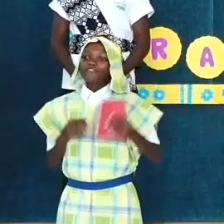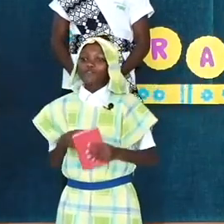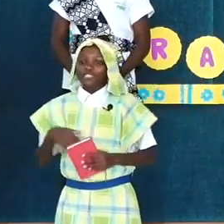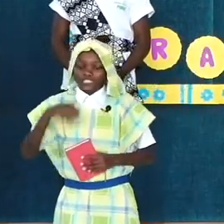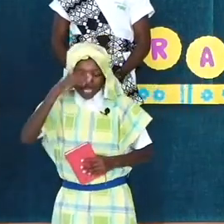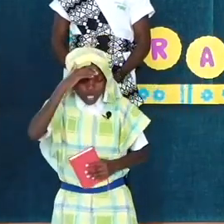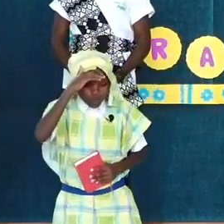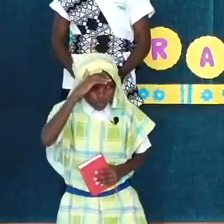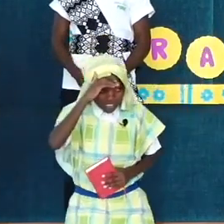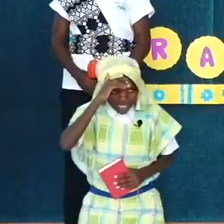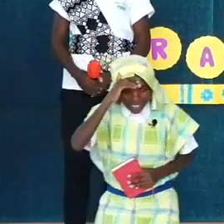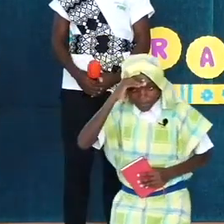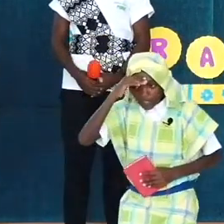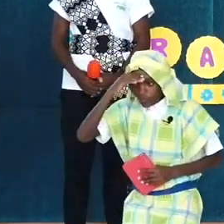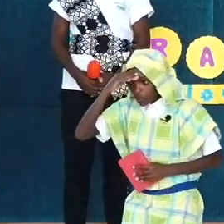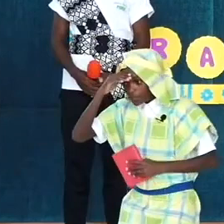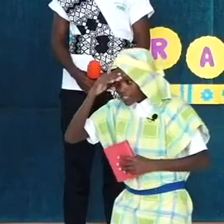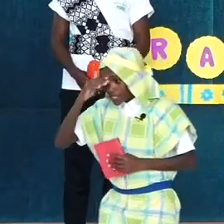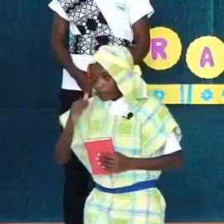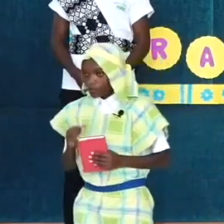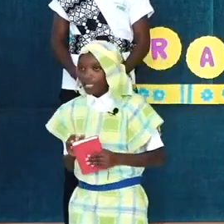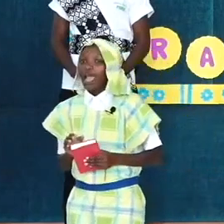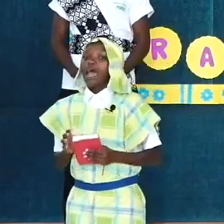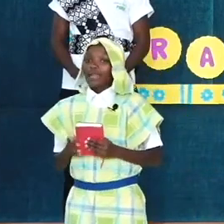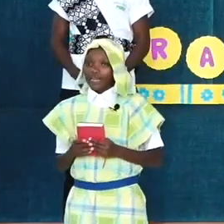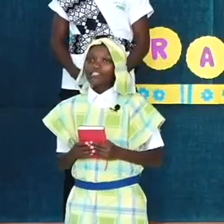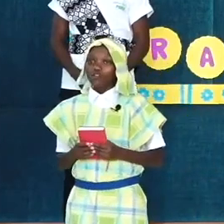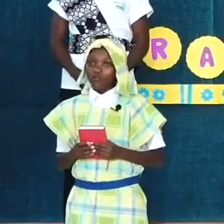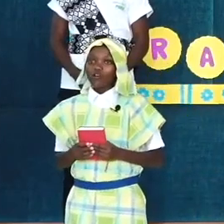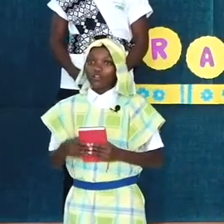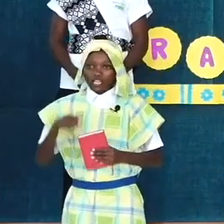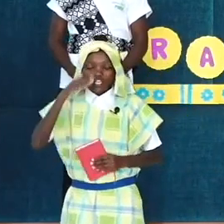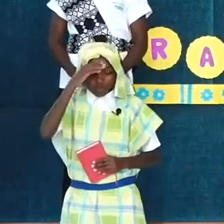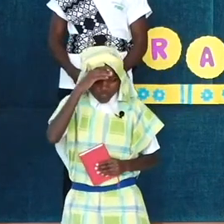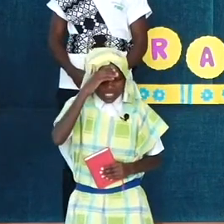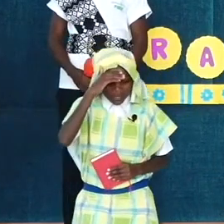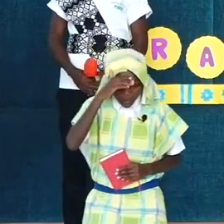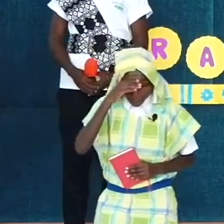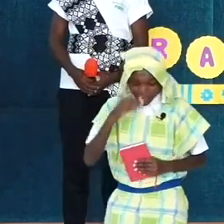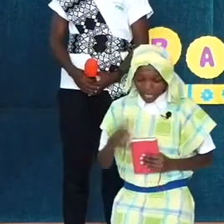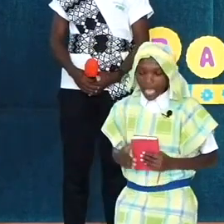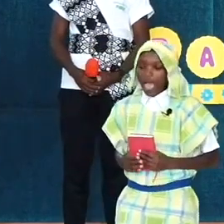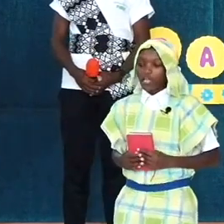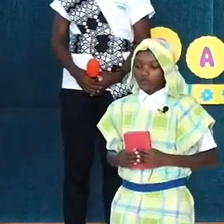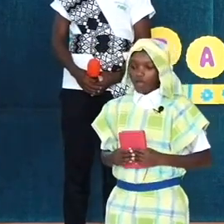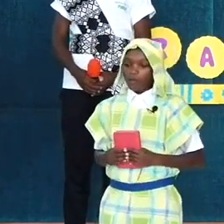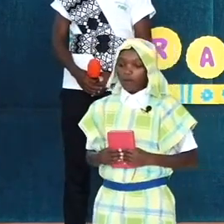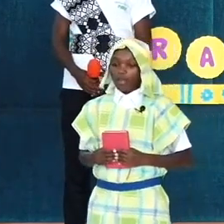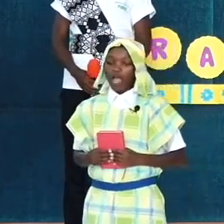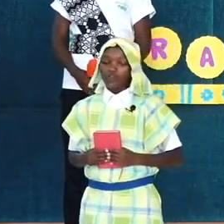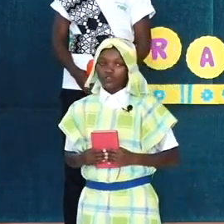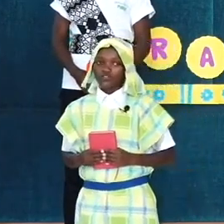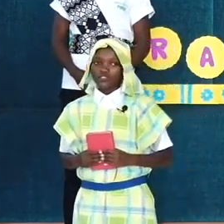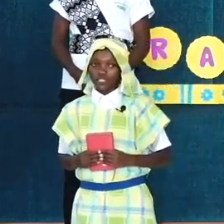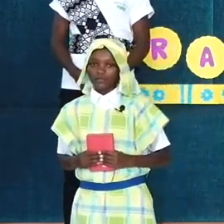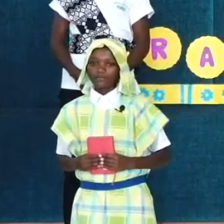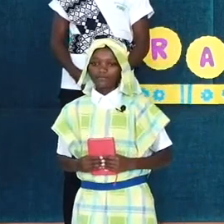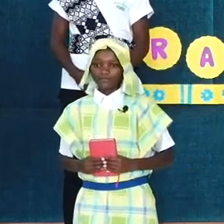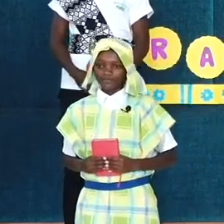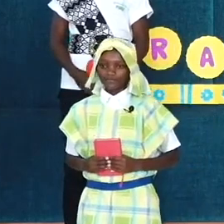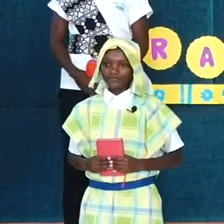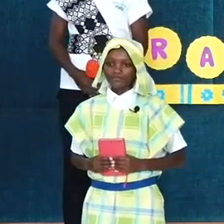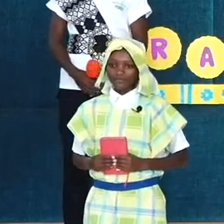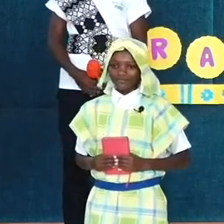day, after which he was seen by the 12 disciples. And last of all, he was seen by me as one born out of due